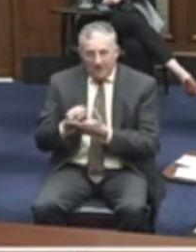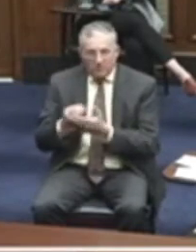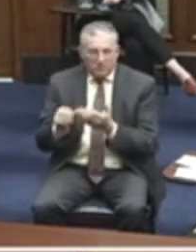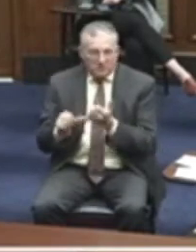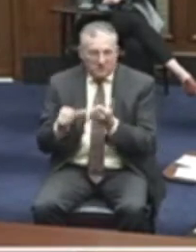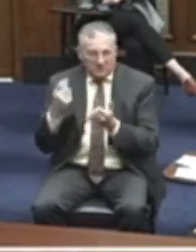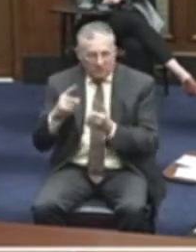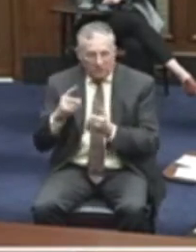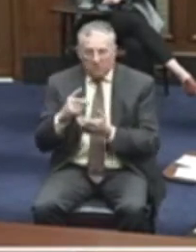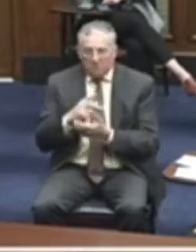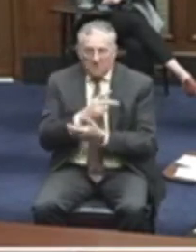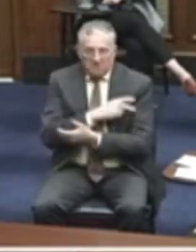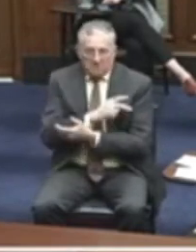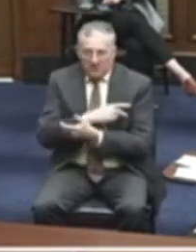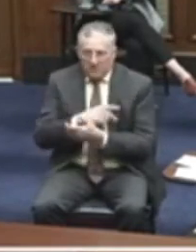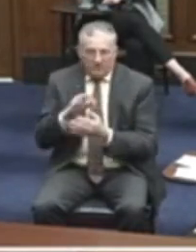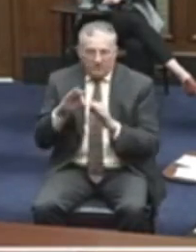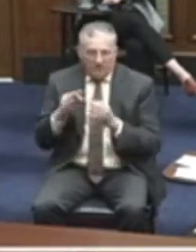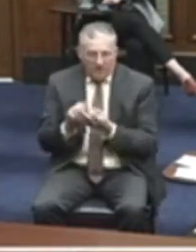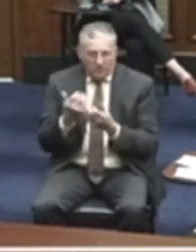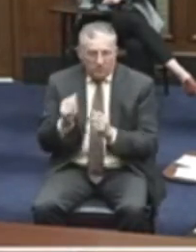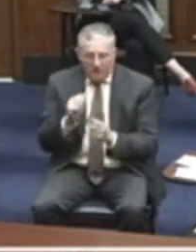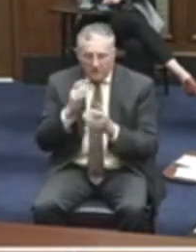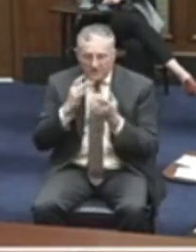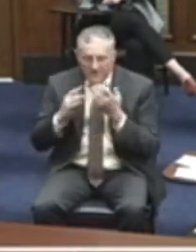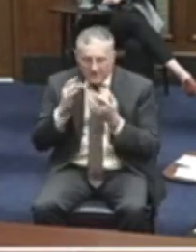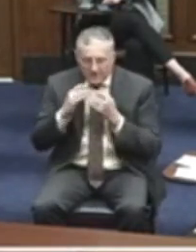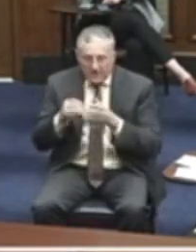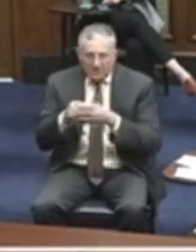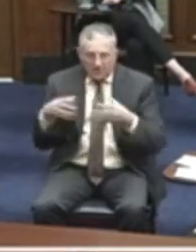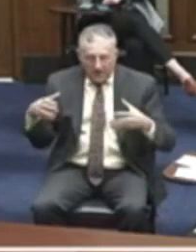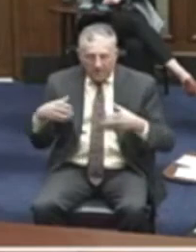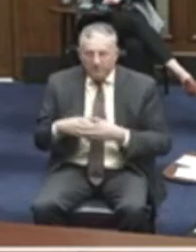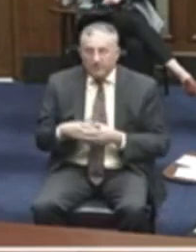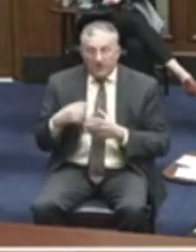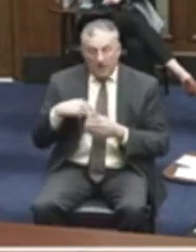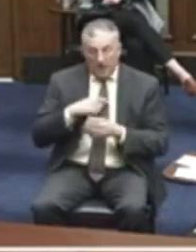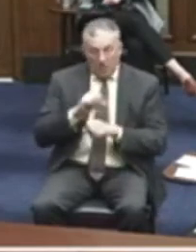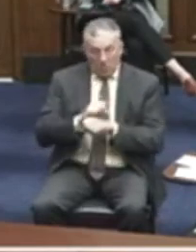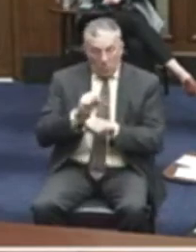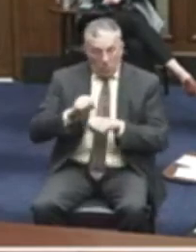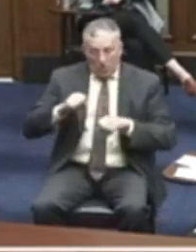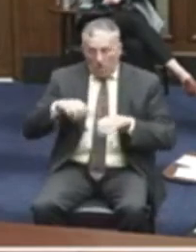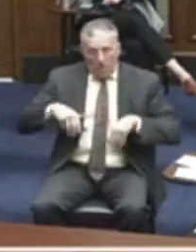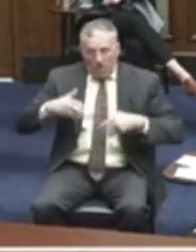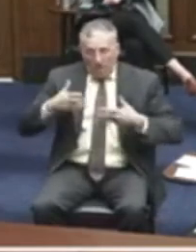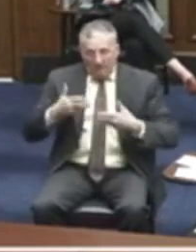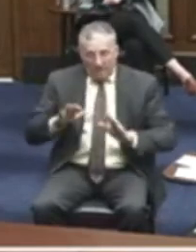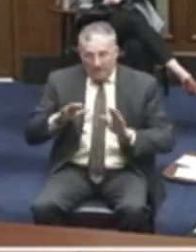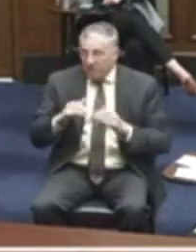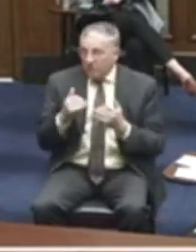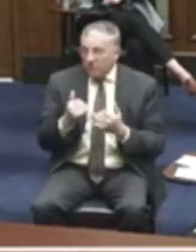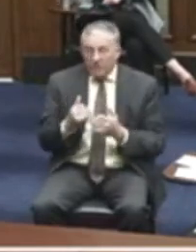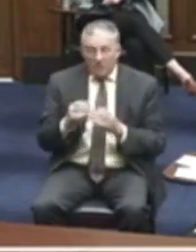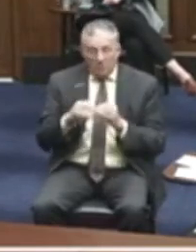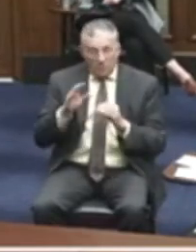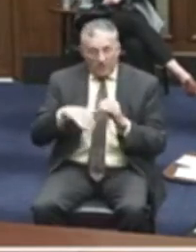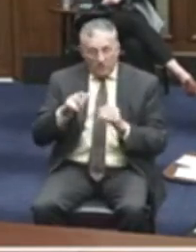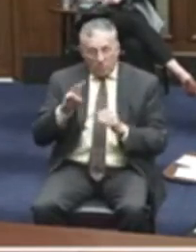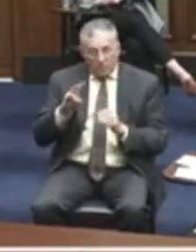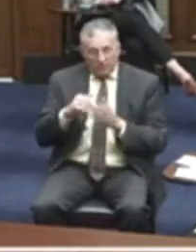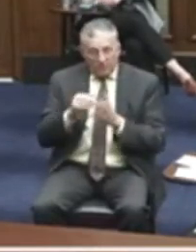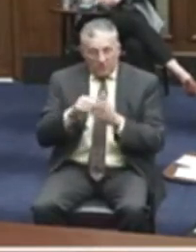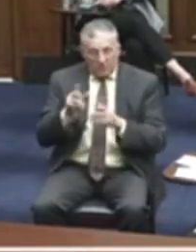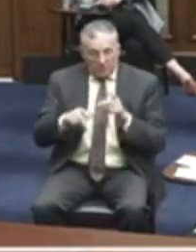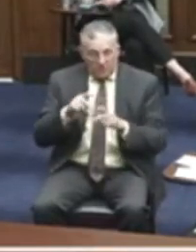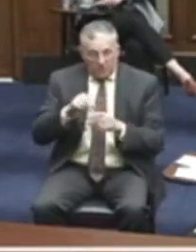families working to make ends meet. But our work is not done yet. Today, more than 27 million people in the